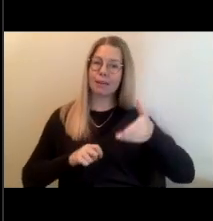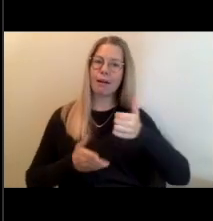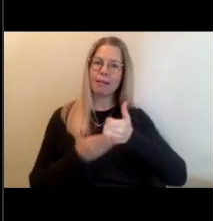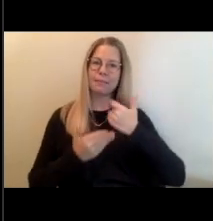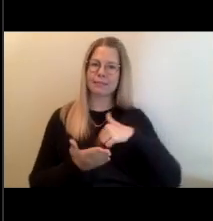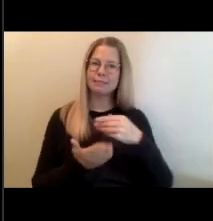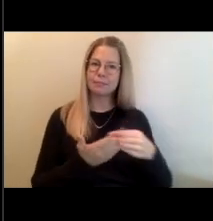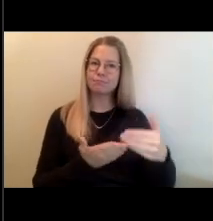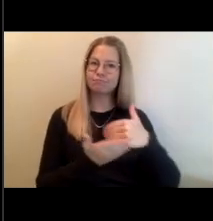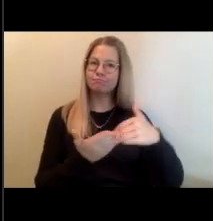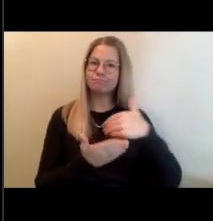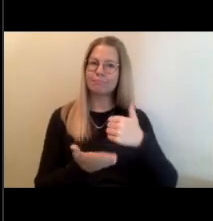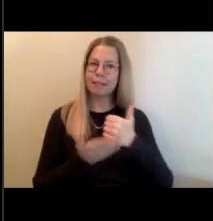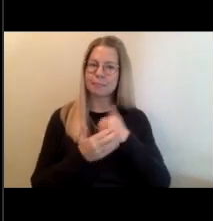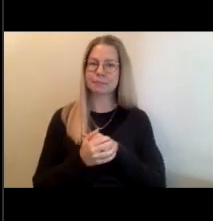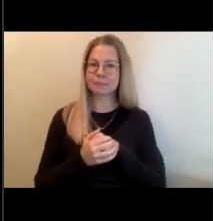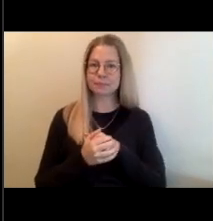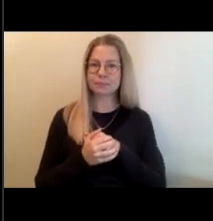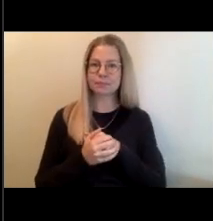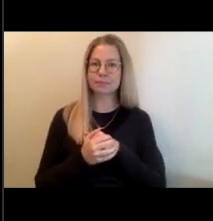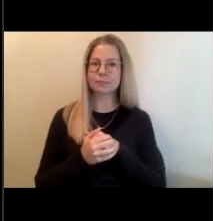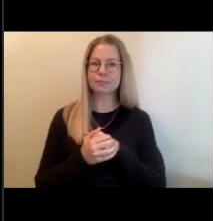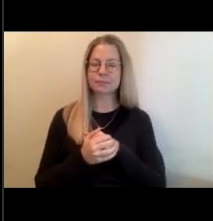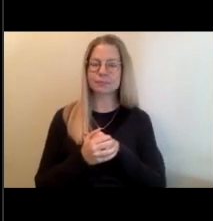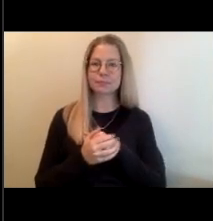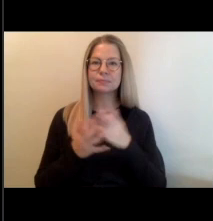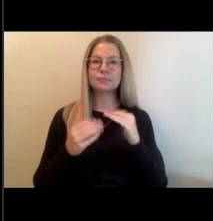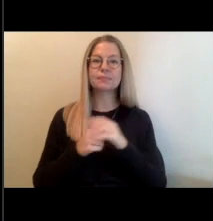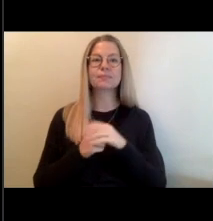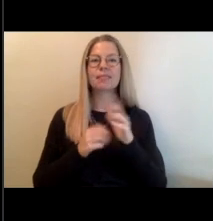was just decide you were going to do it and get moving.